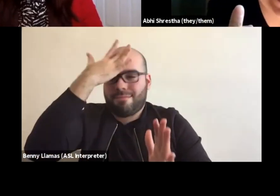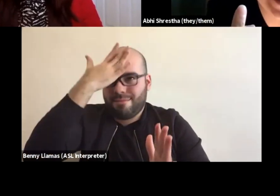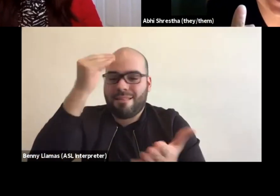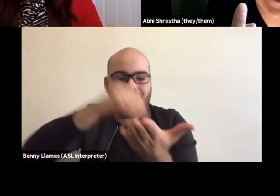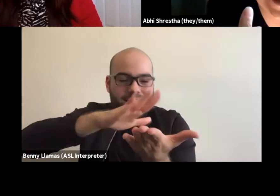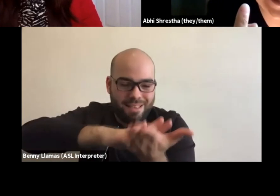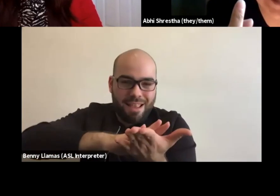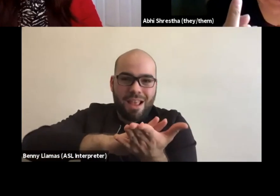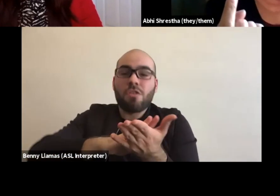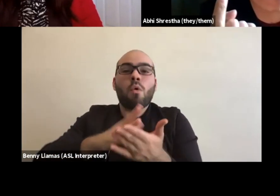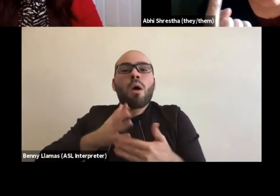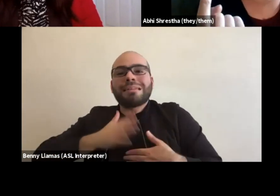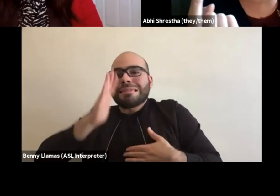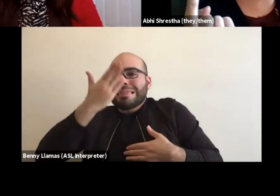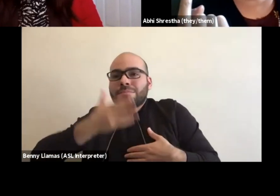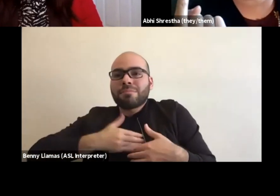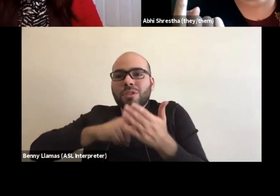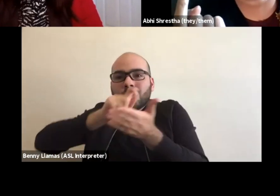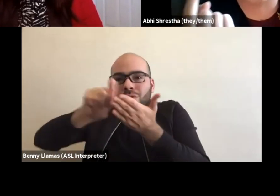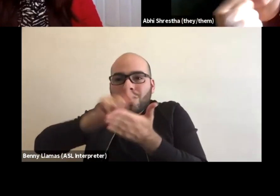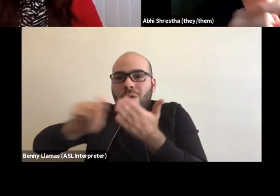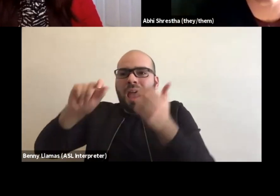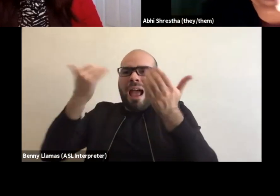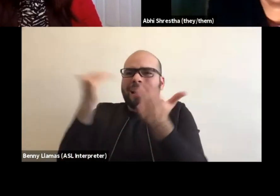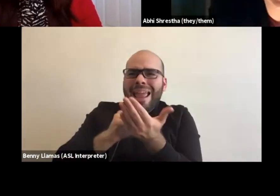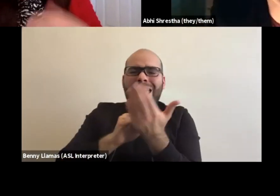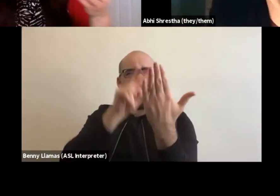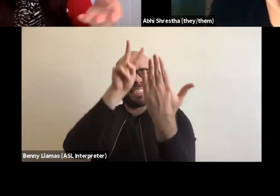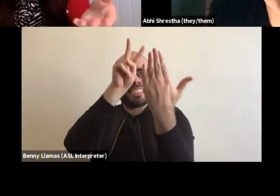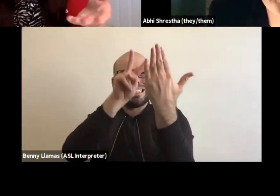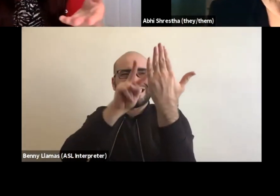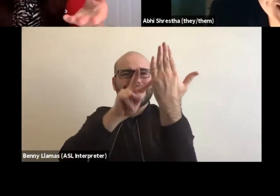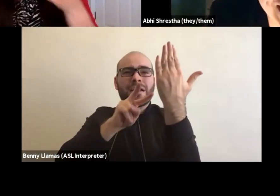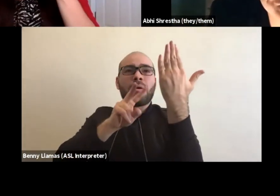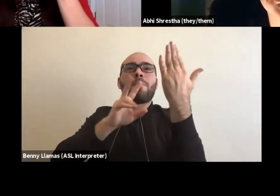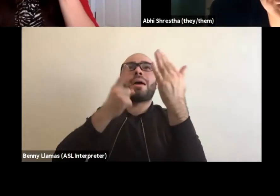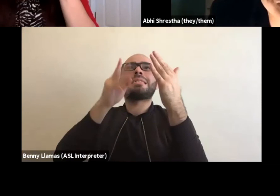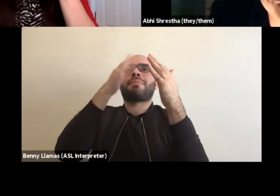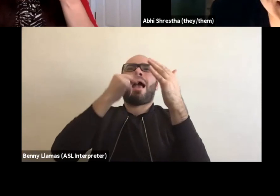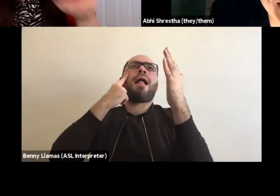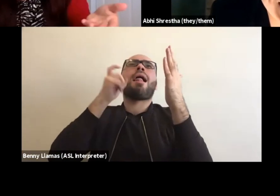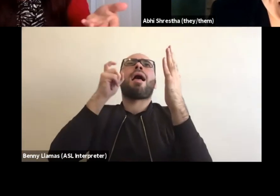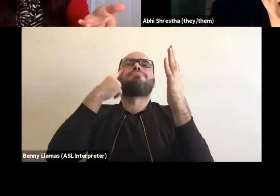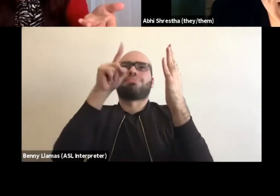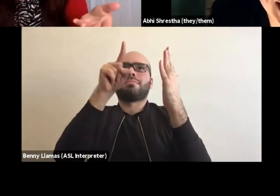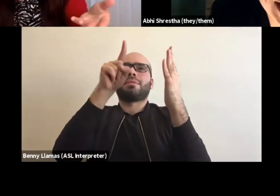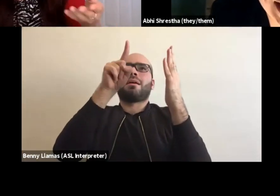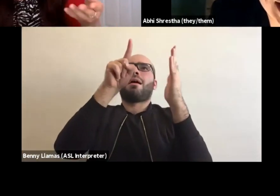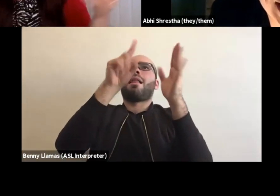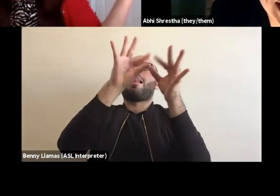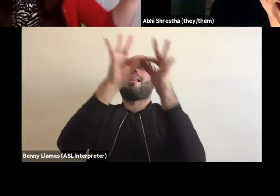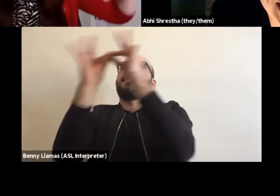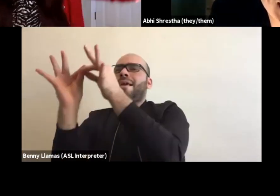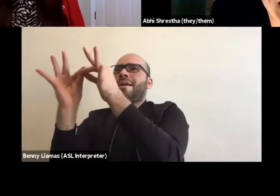not reading the text, because my brain was like spiraling on something else. No, that's exactly what should happen. That's Yeah. that's really awesome that